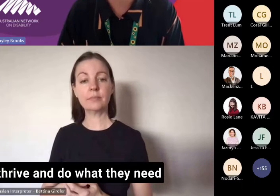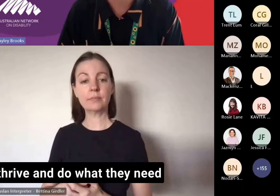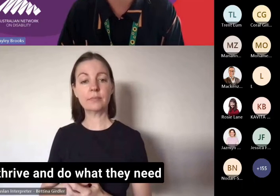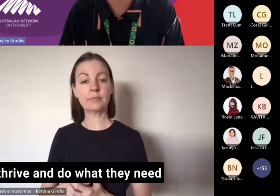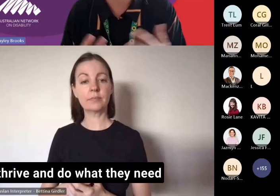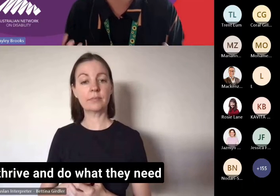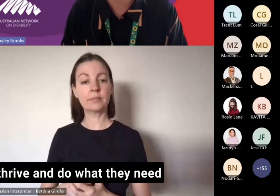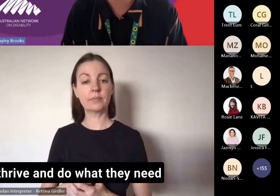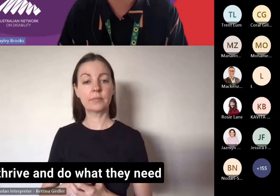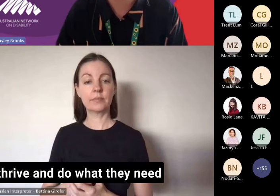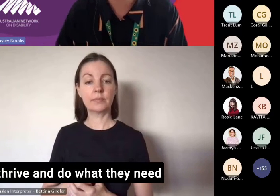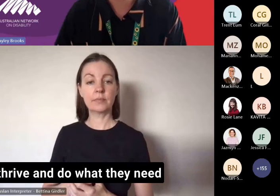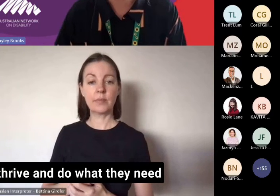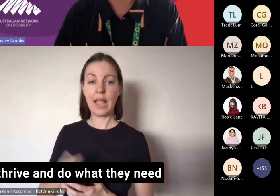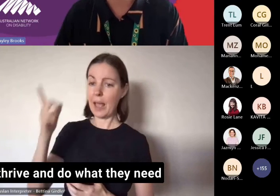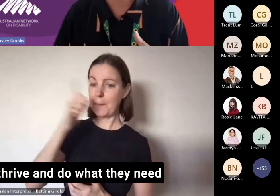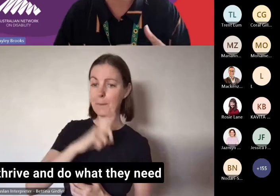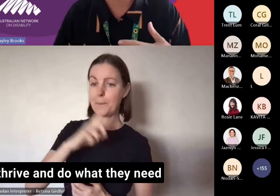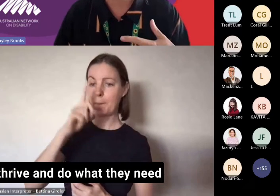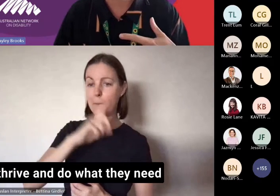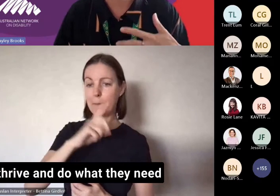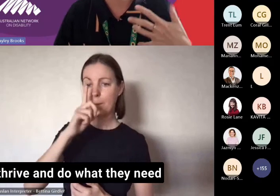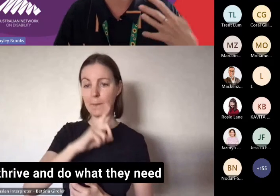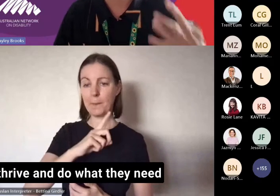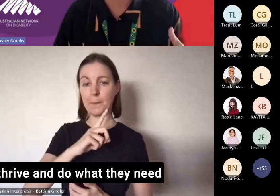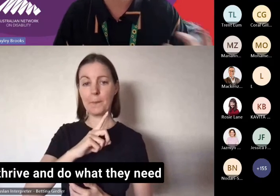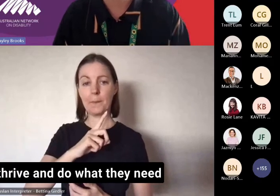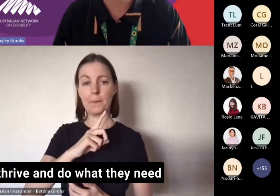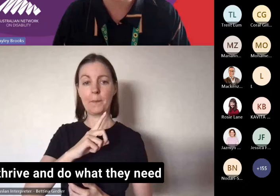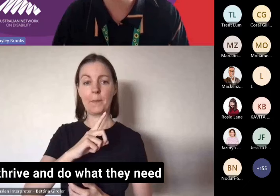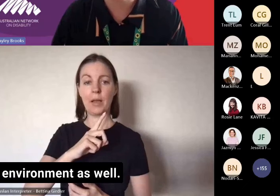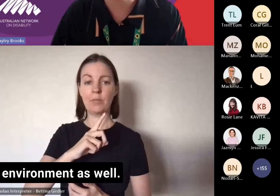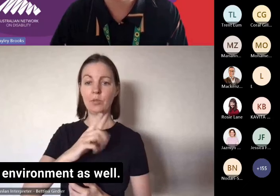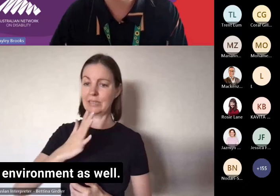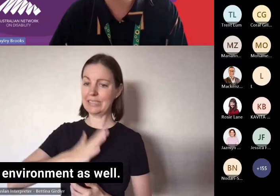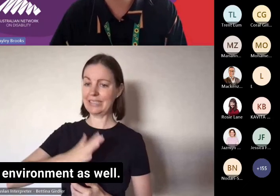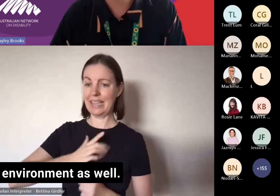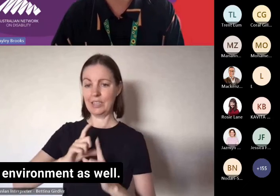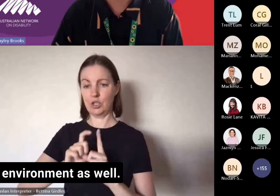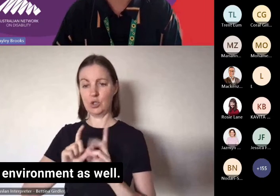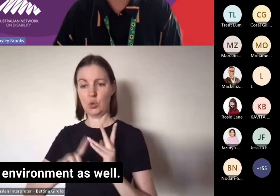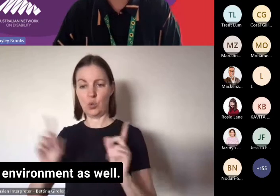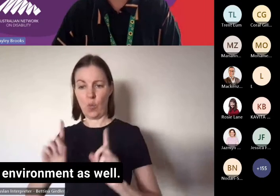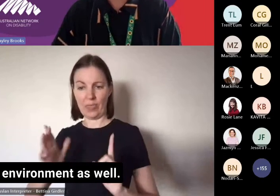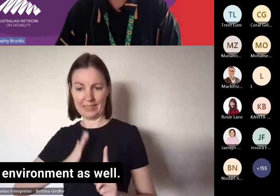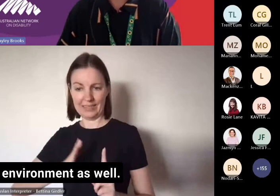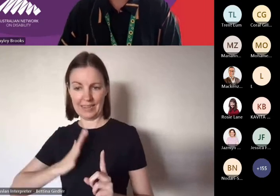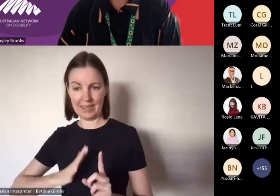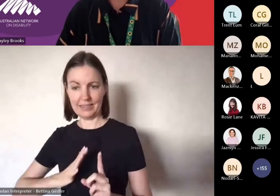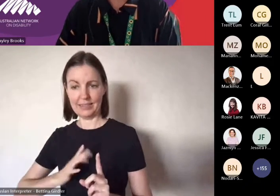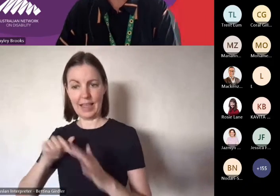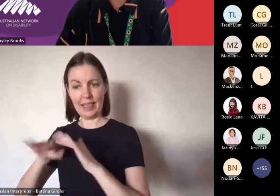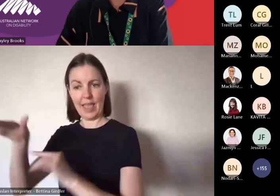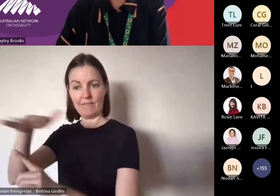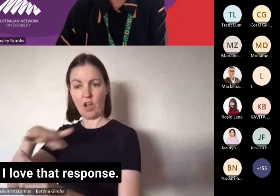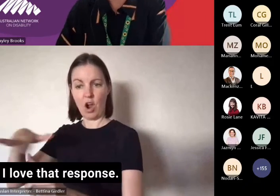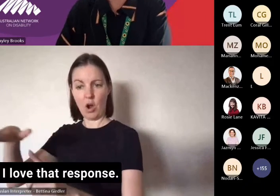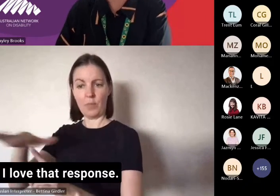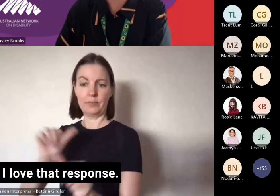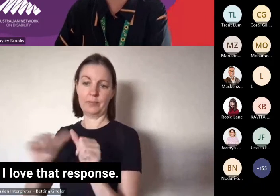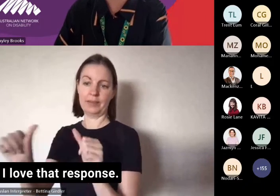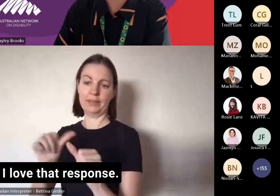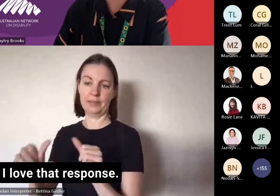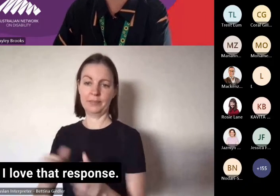to thrive and do what they do what they need to do in that environment as well.